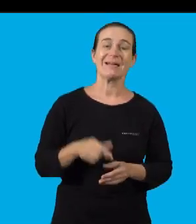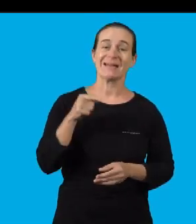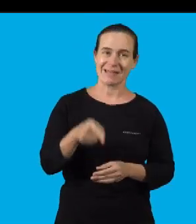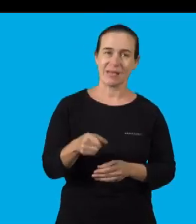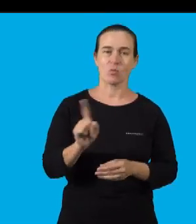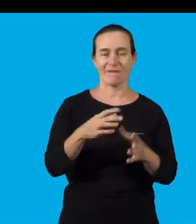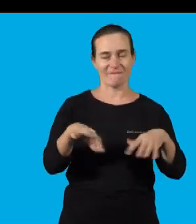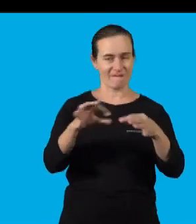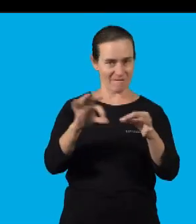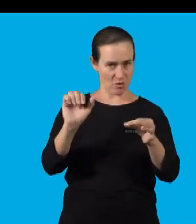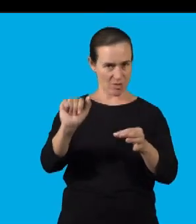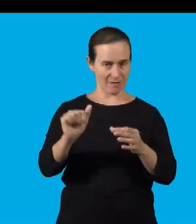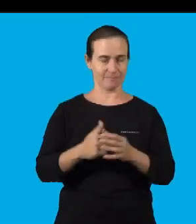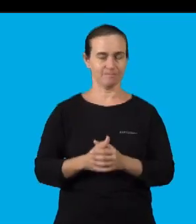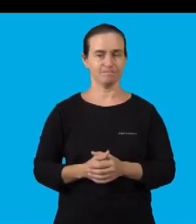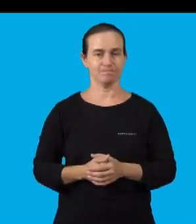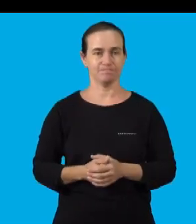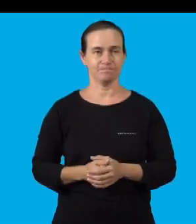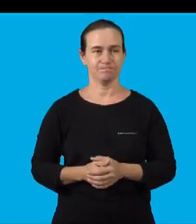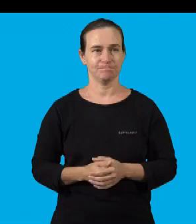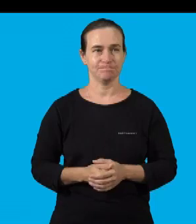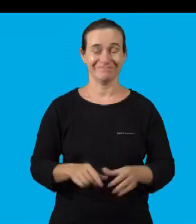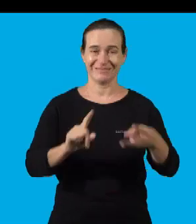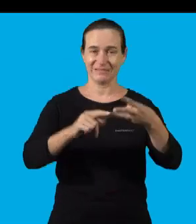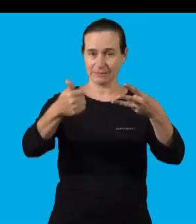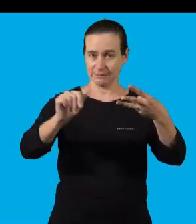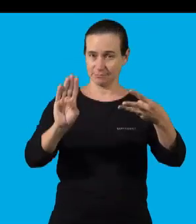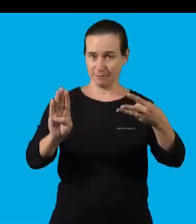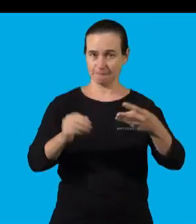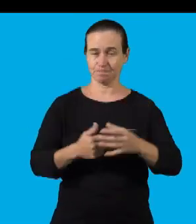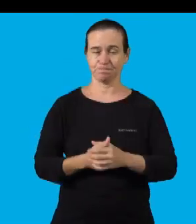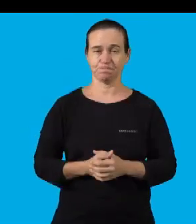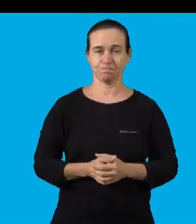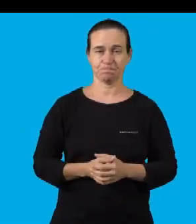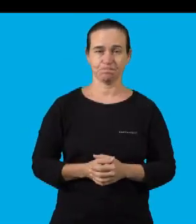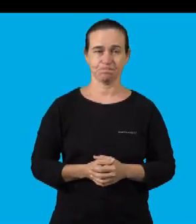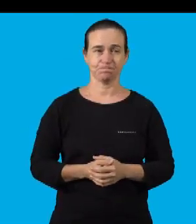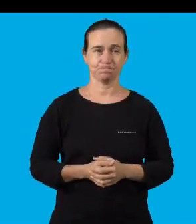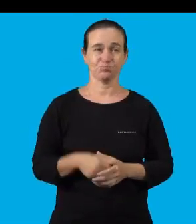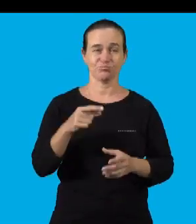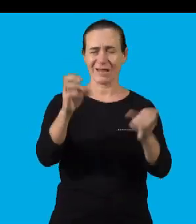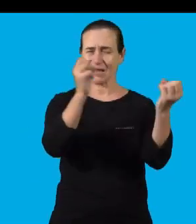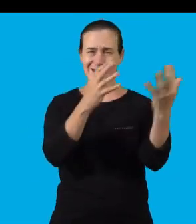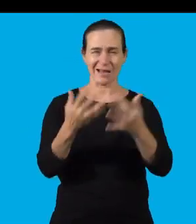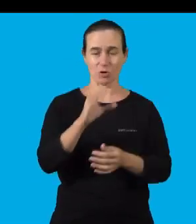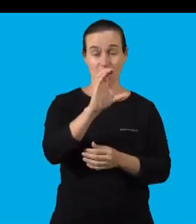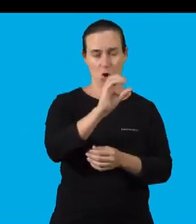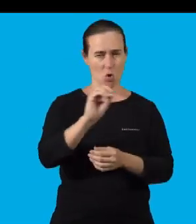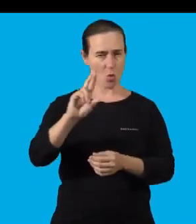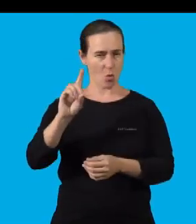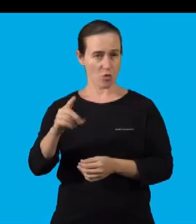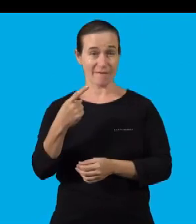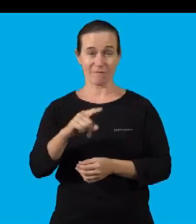be the calculated value of A. Let's go over to the next question. Well, it says there, calculate